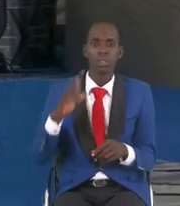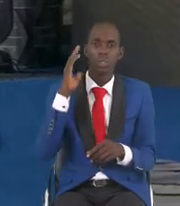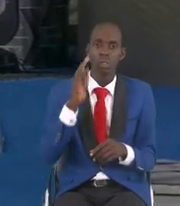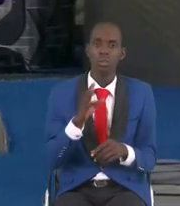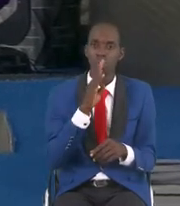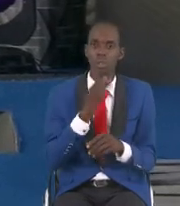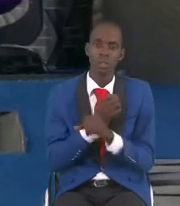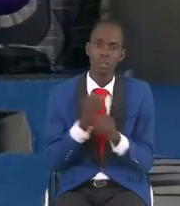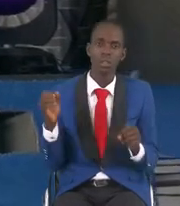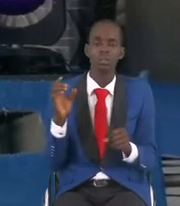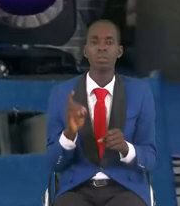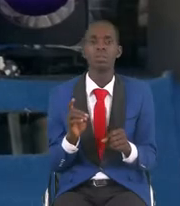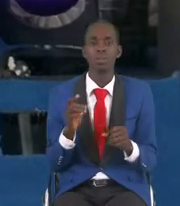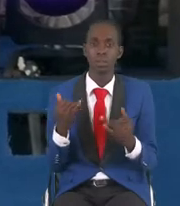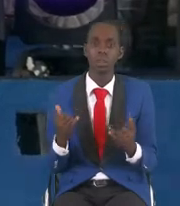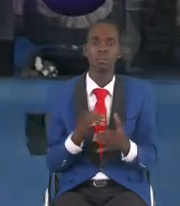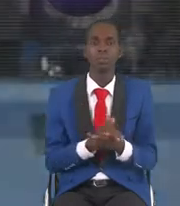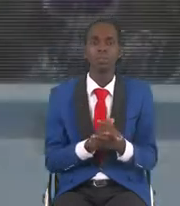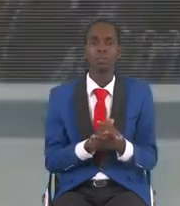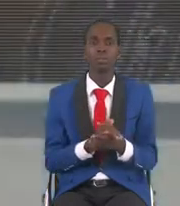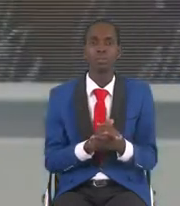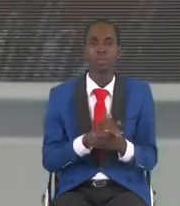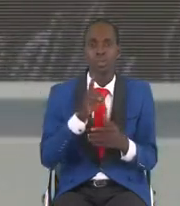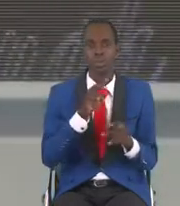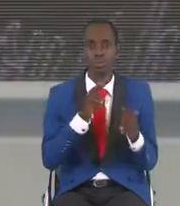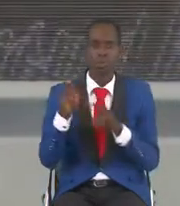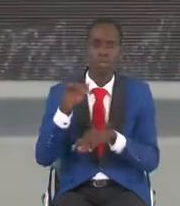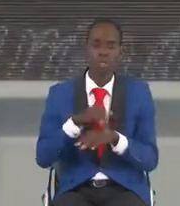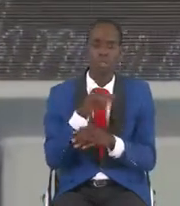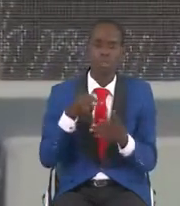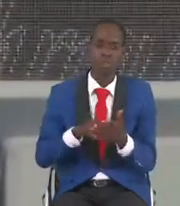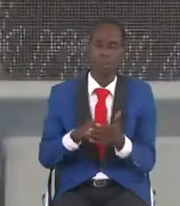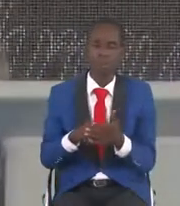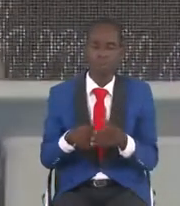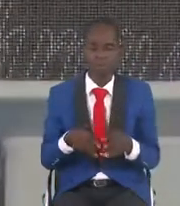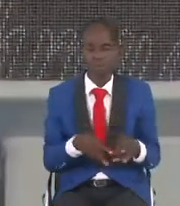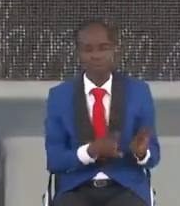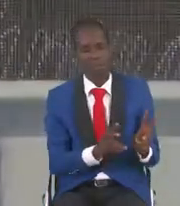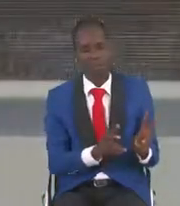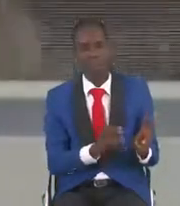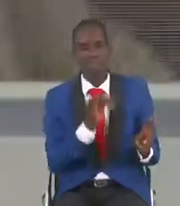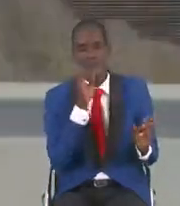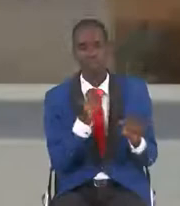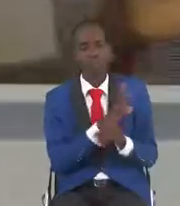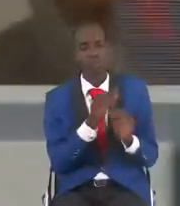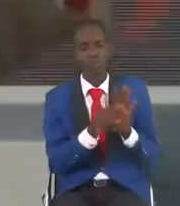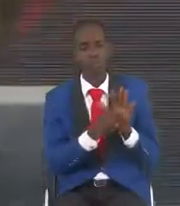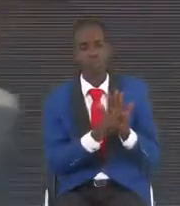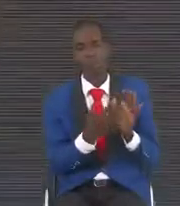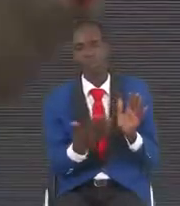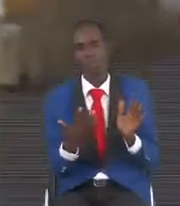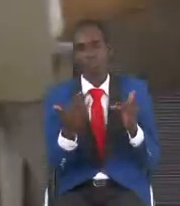be saved. Now, you look at this stream and it's negative. And you look at